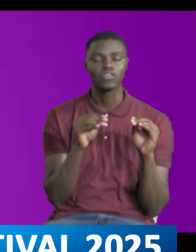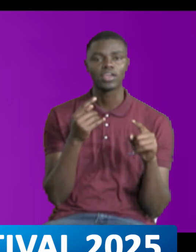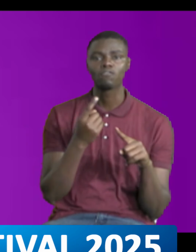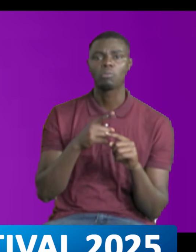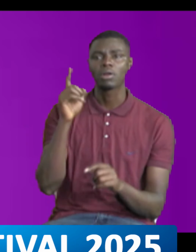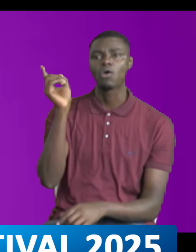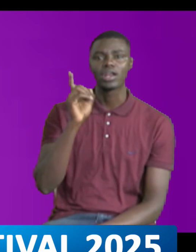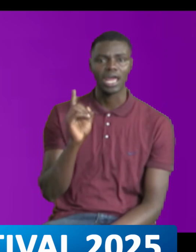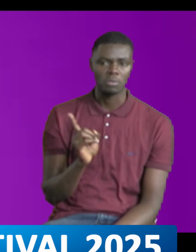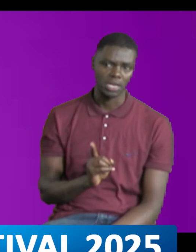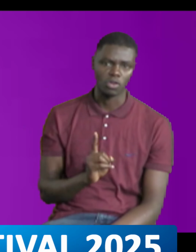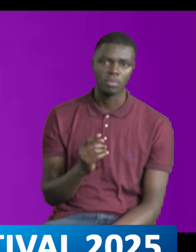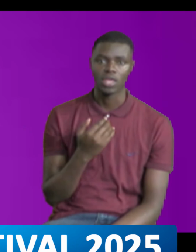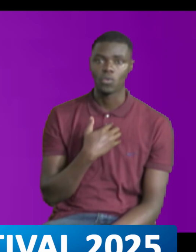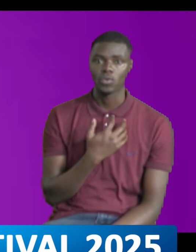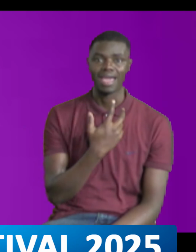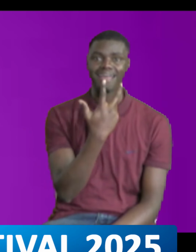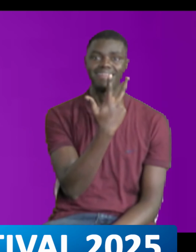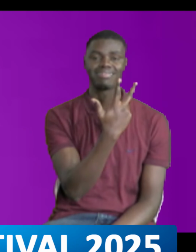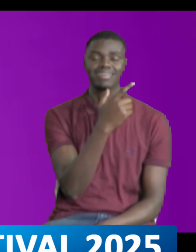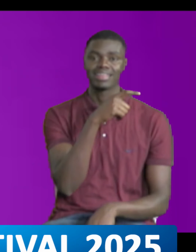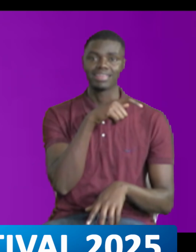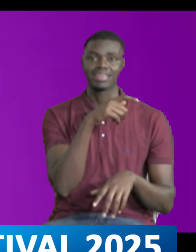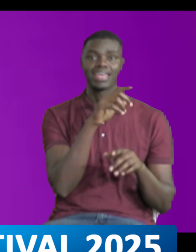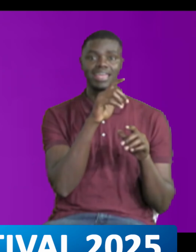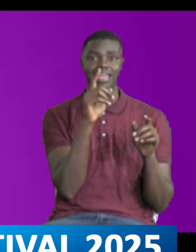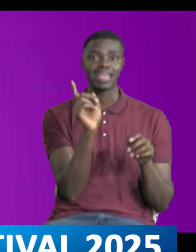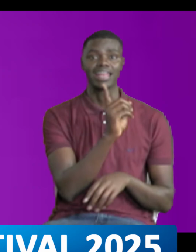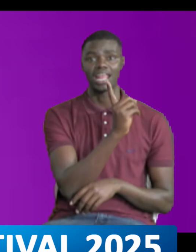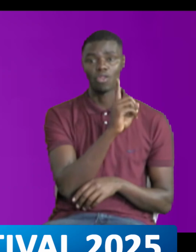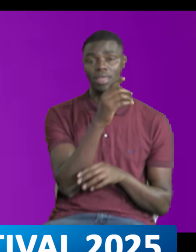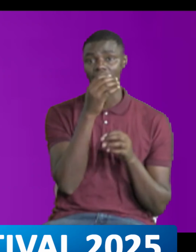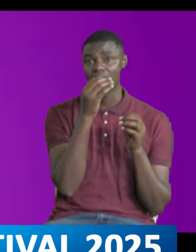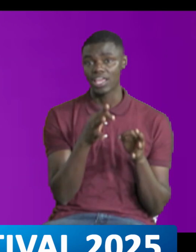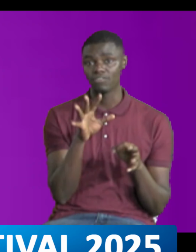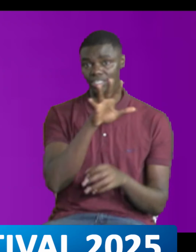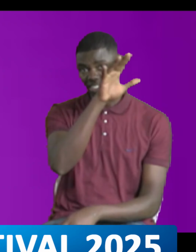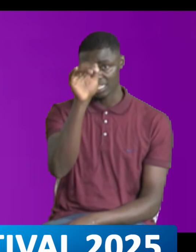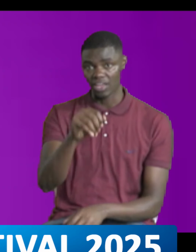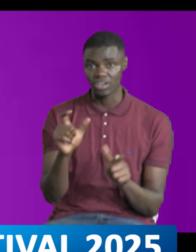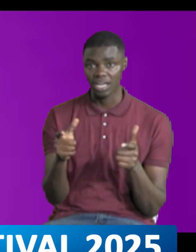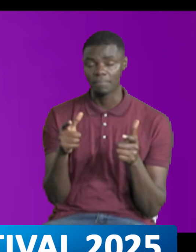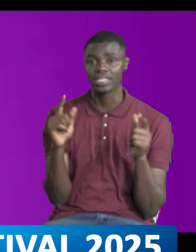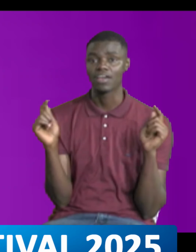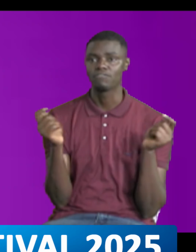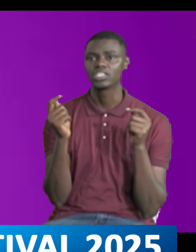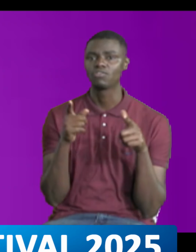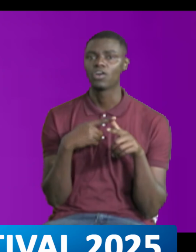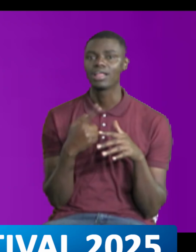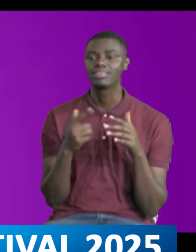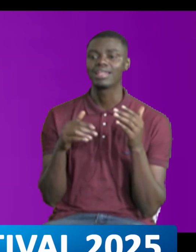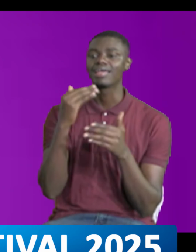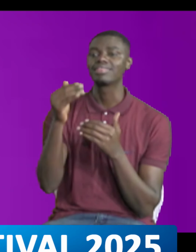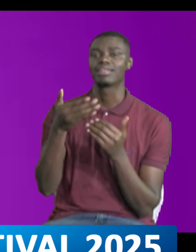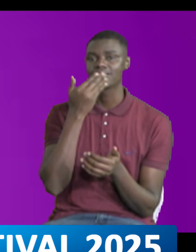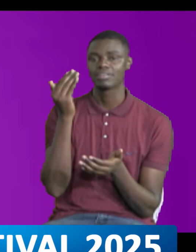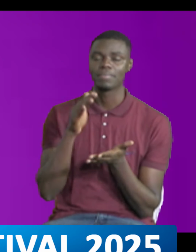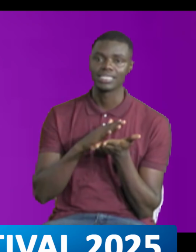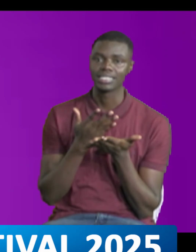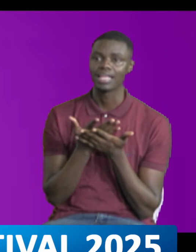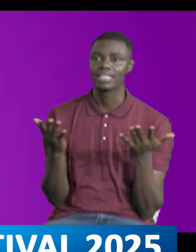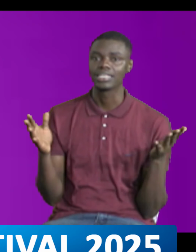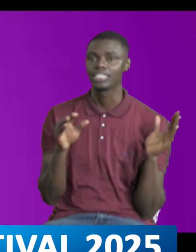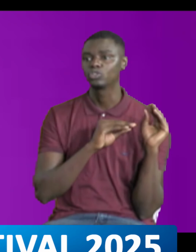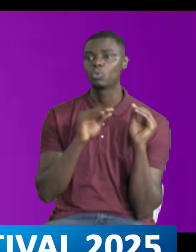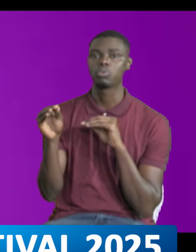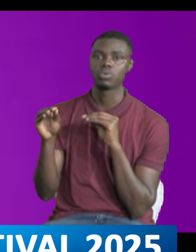of Nairobi because you had 3 tracks in Nairobi. Because if it is the African Media Festival, then the next best thing is to